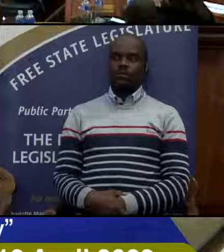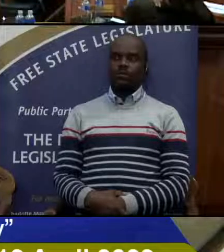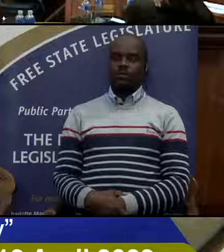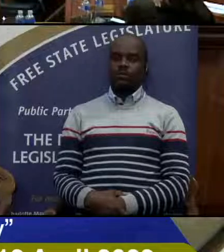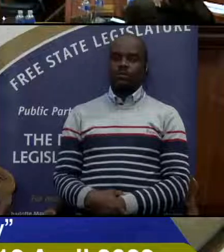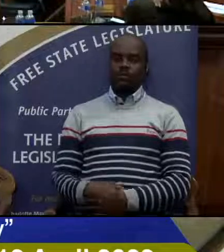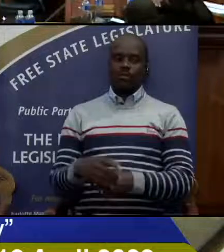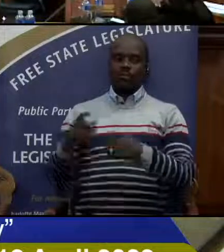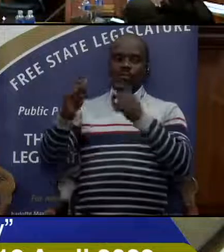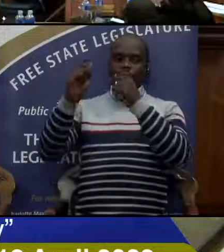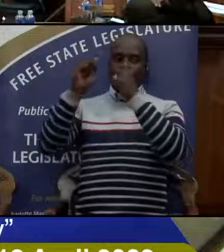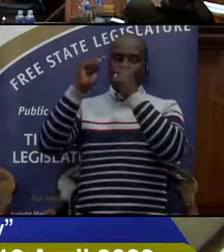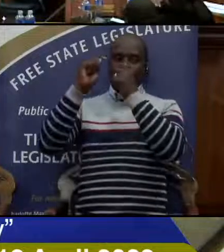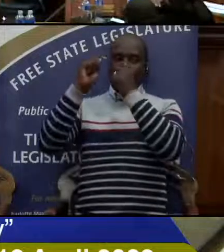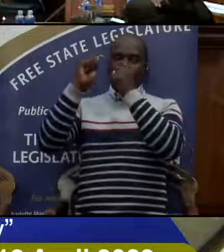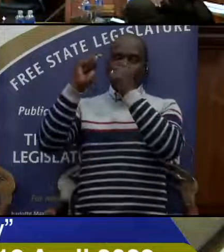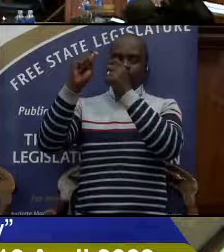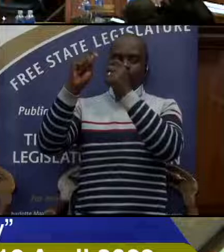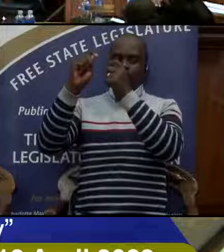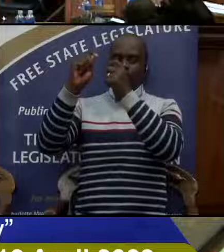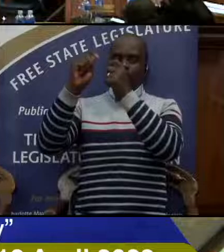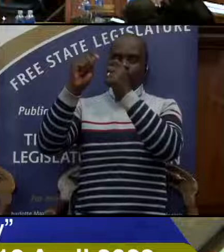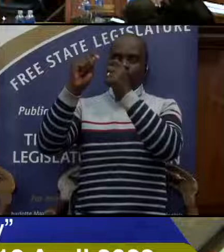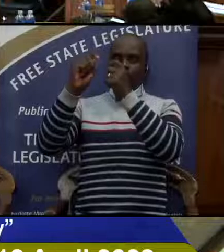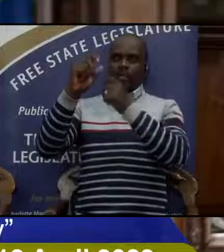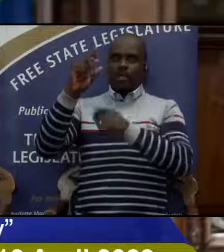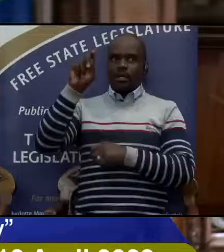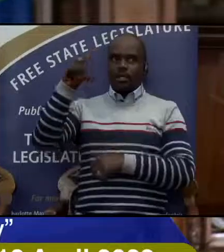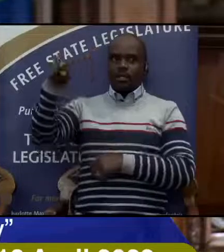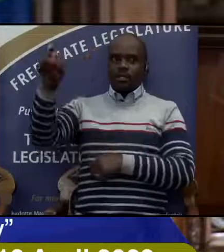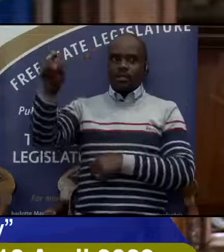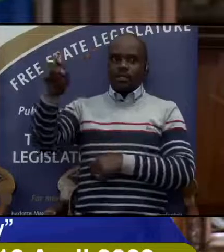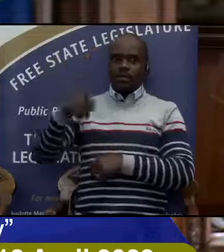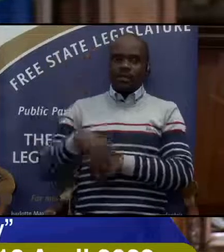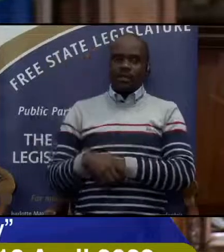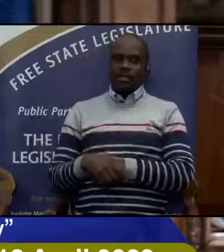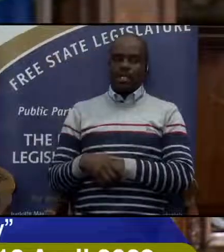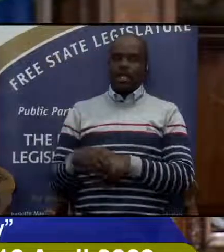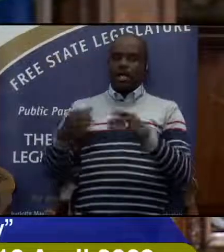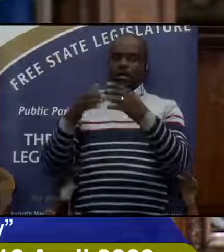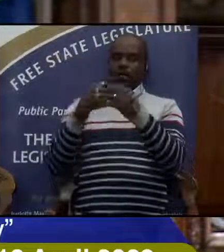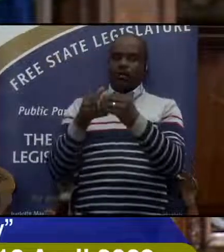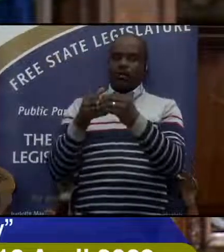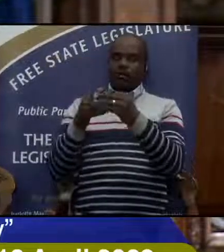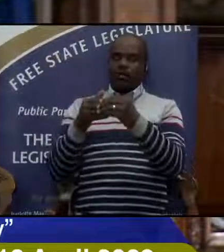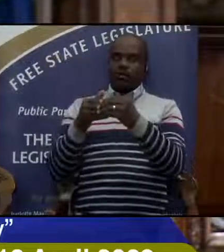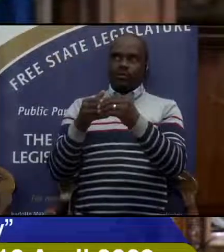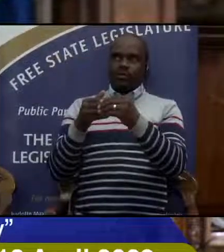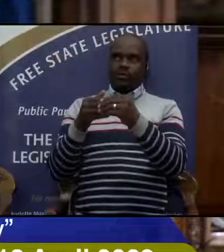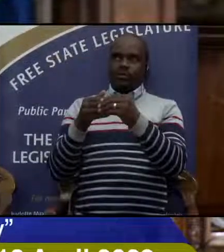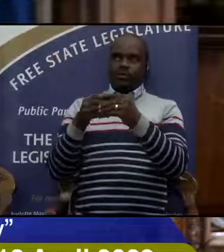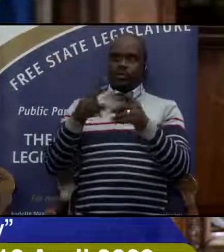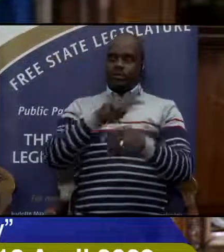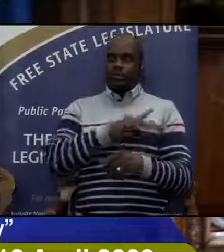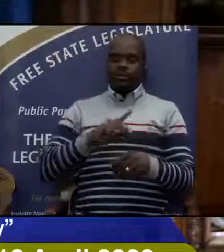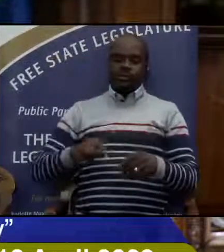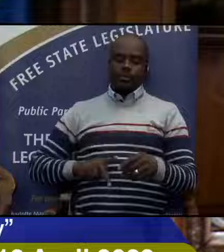Honorable Speaker, Deputy Speaker, Honorable Premier, Honorable members of the legislature and ESCO